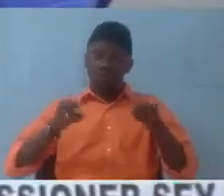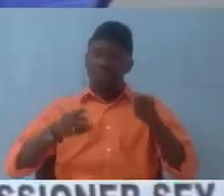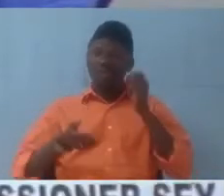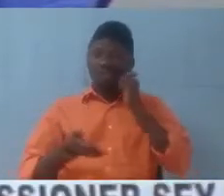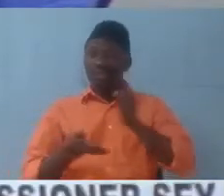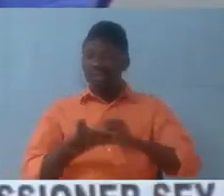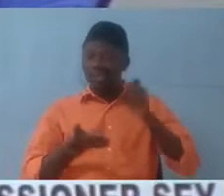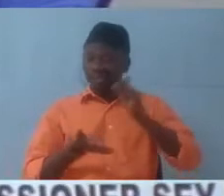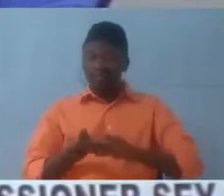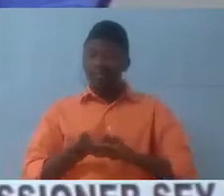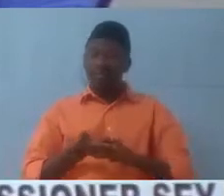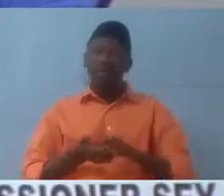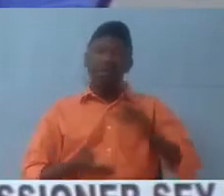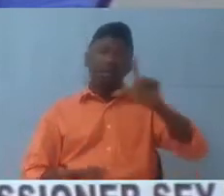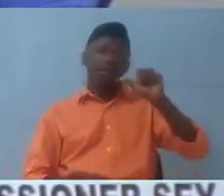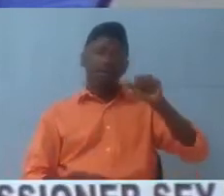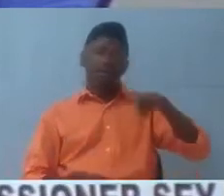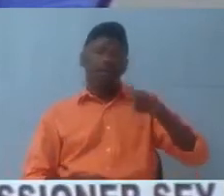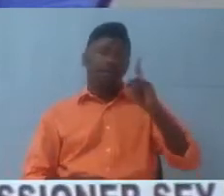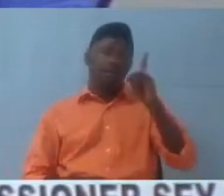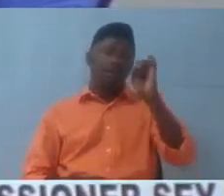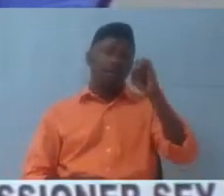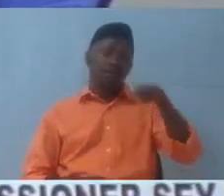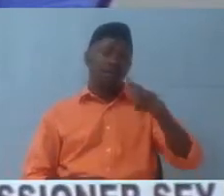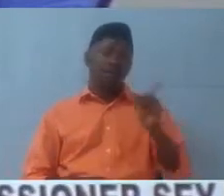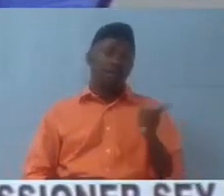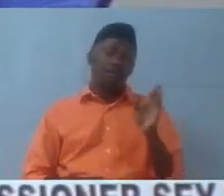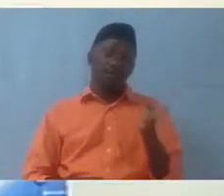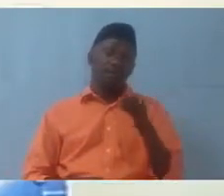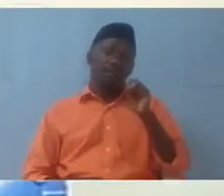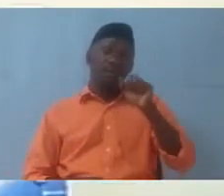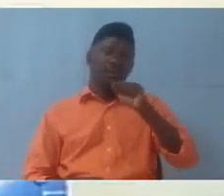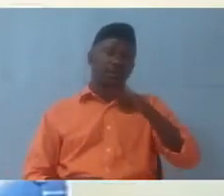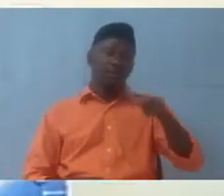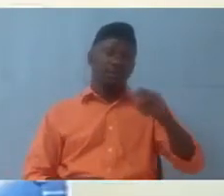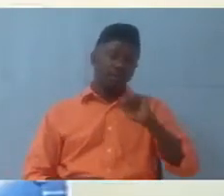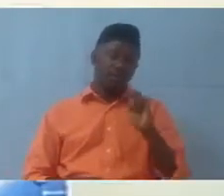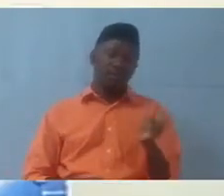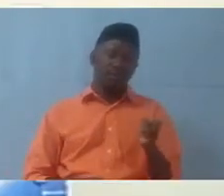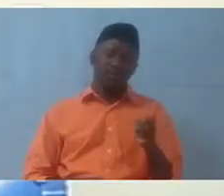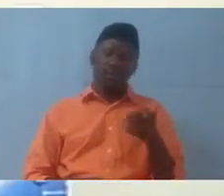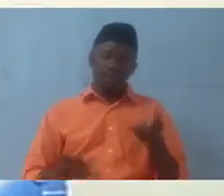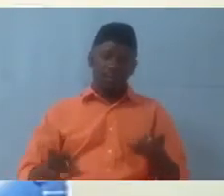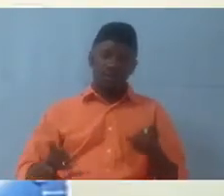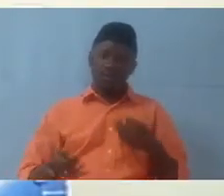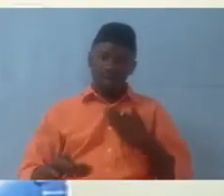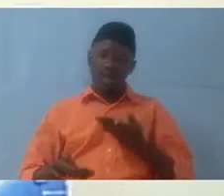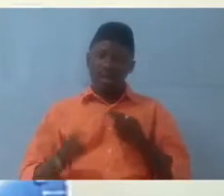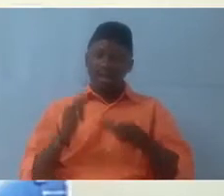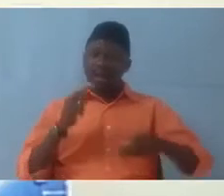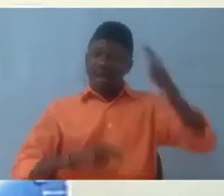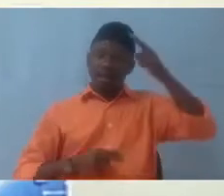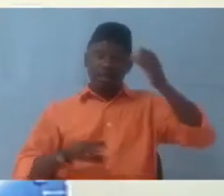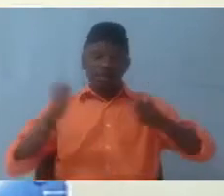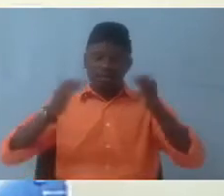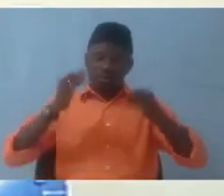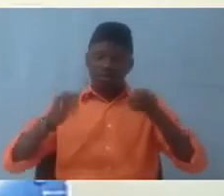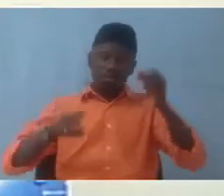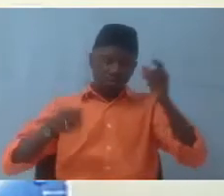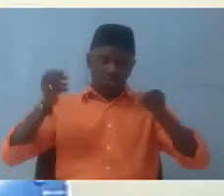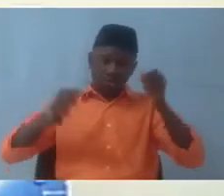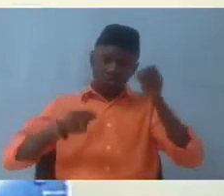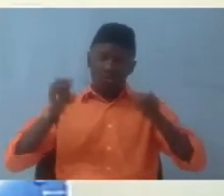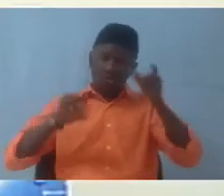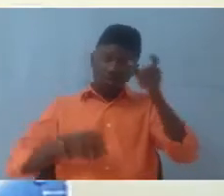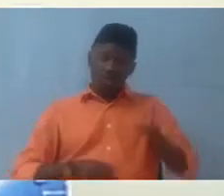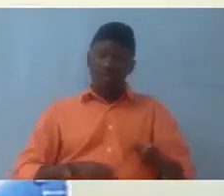Nga xamne mu ngi don xaar ku ñu xamé landing sane high court judge la. Currently a high court judge. Jamono ji la nek high court judge. He was the judicial secretary at the